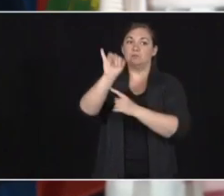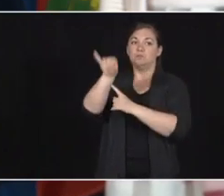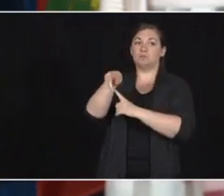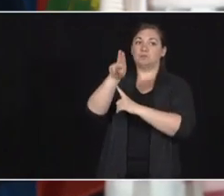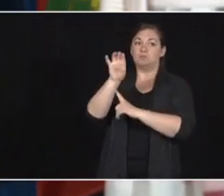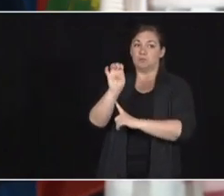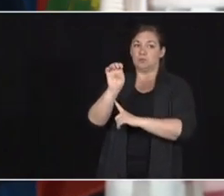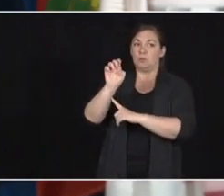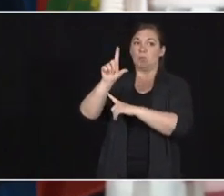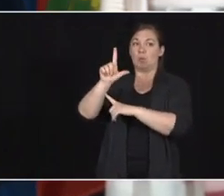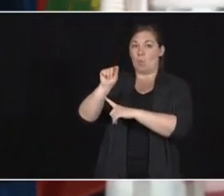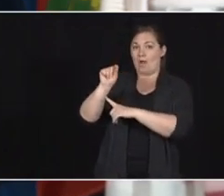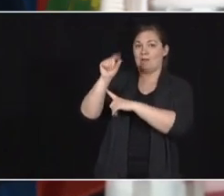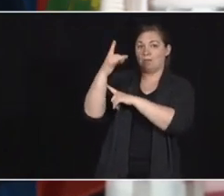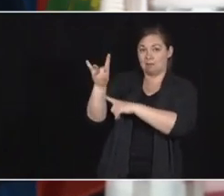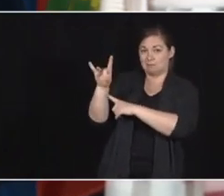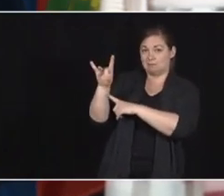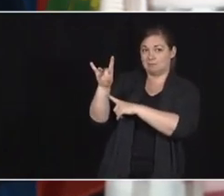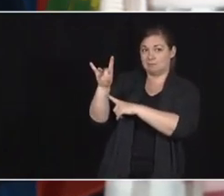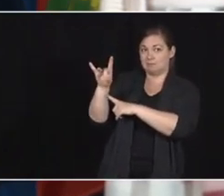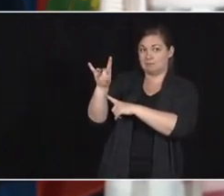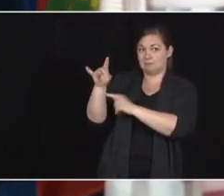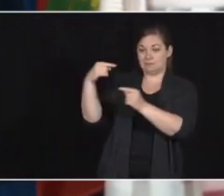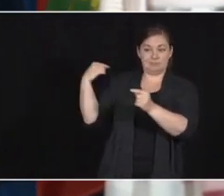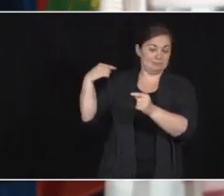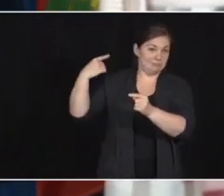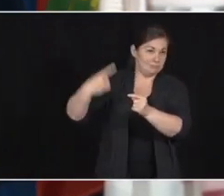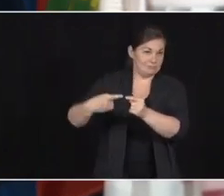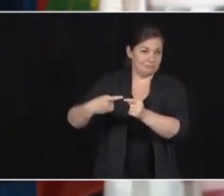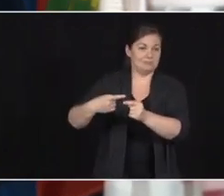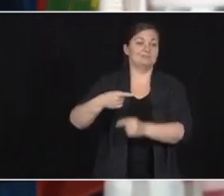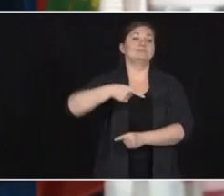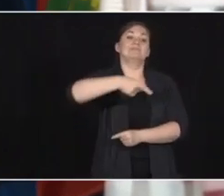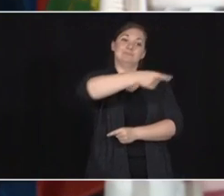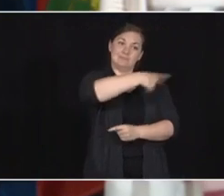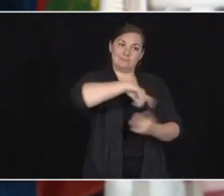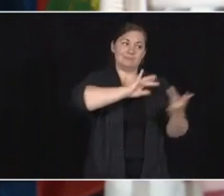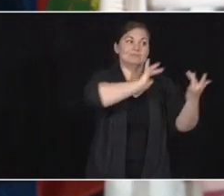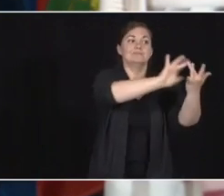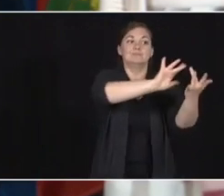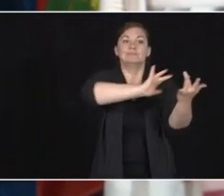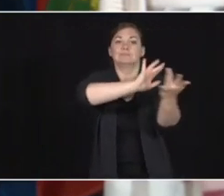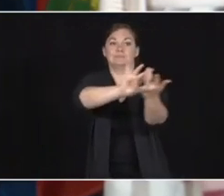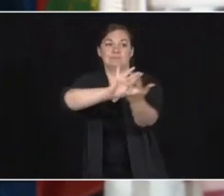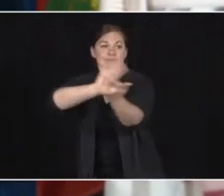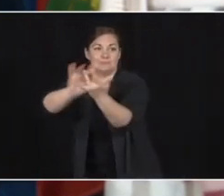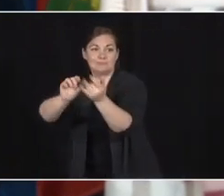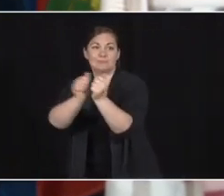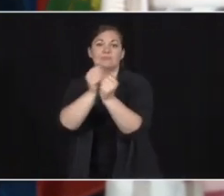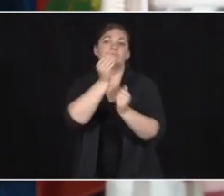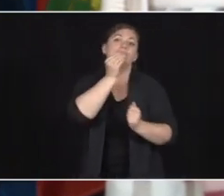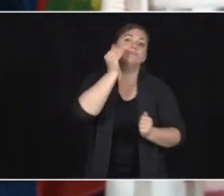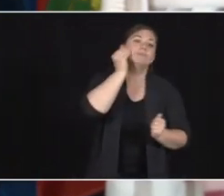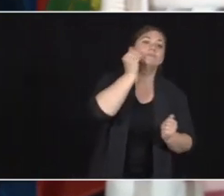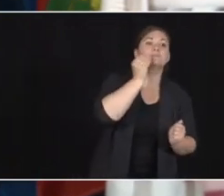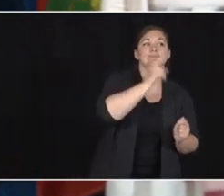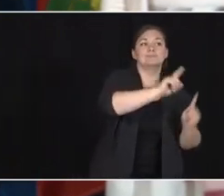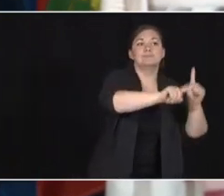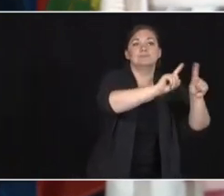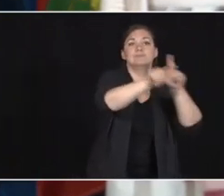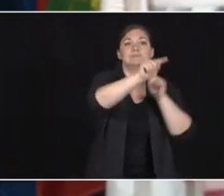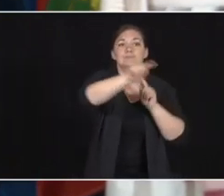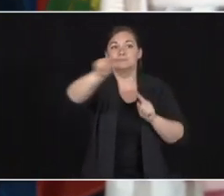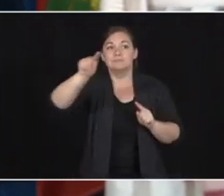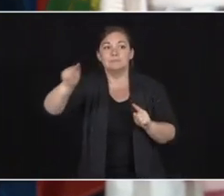long-term care inspectors have been in contact with the homes, the point, touch point for homes in distress who